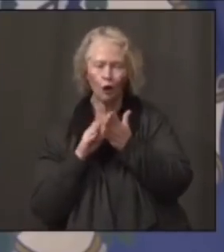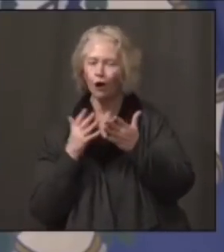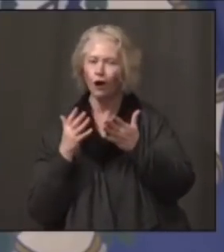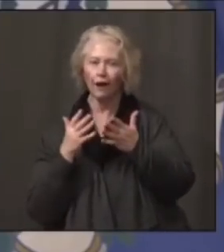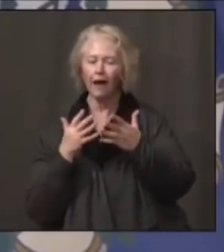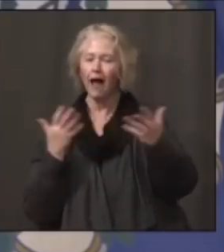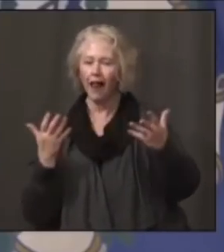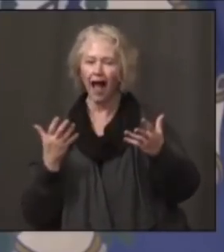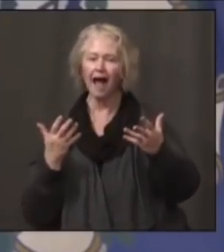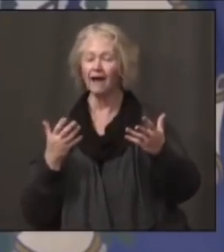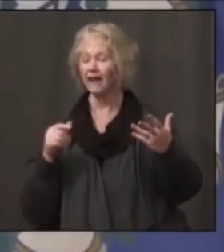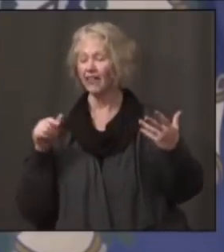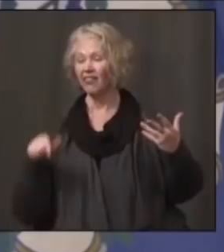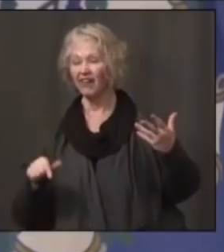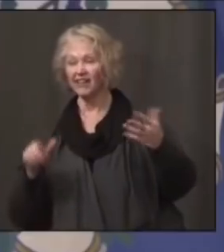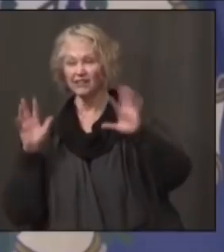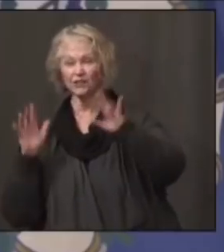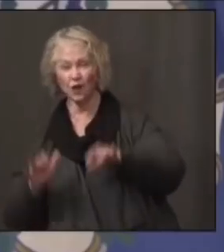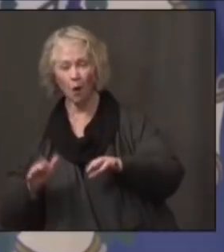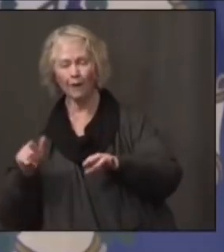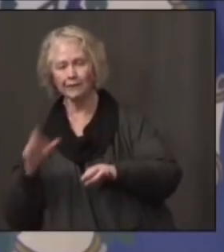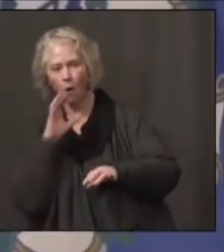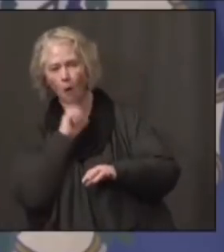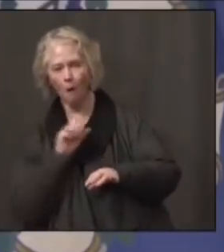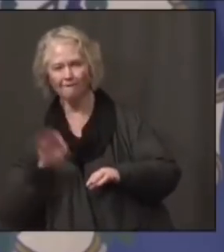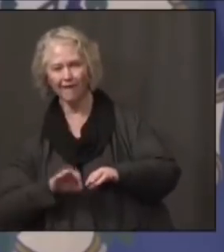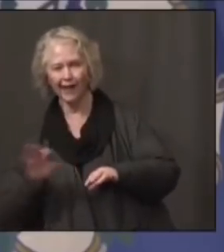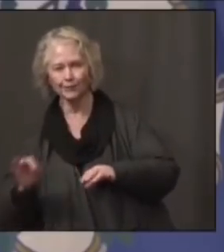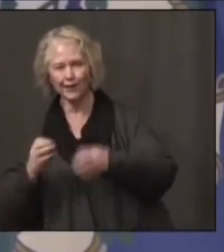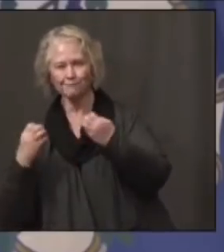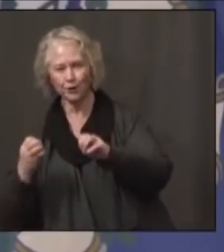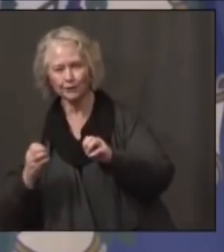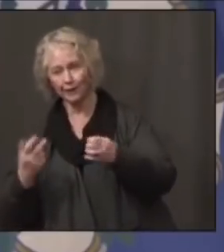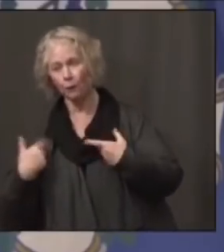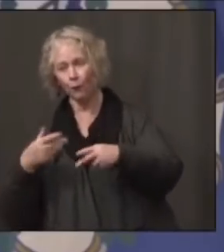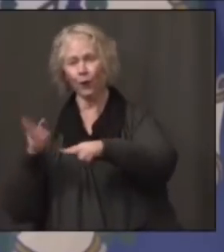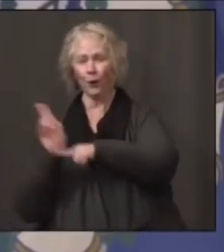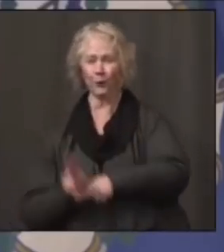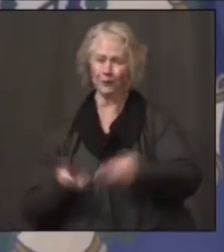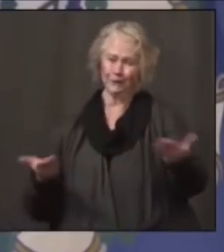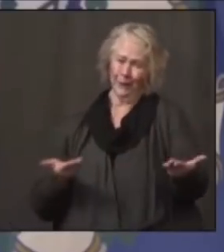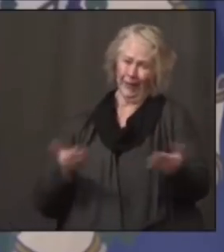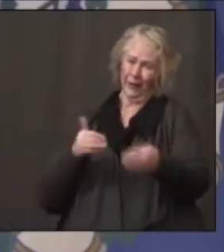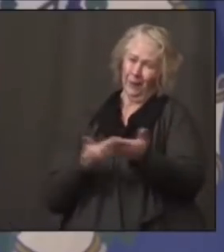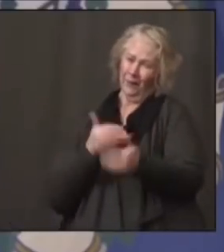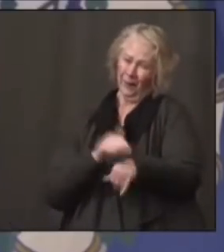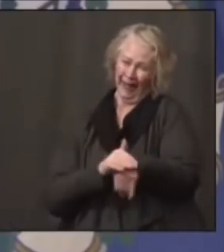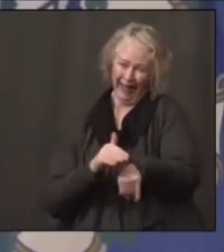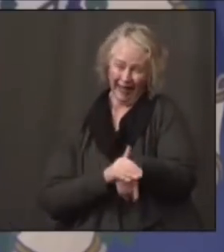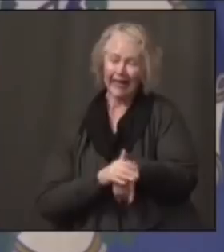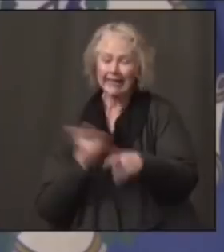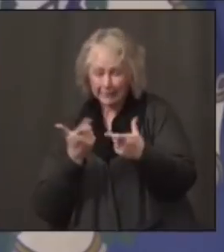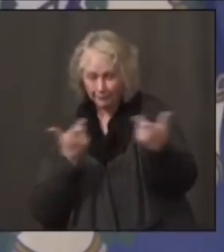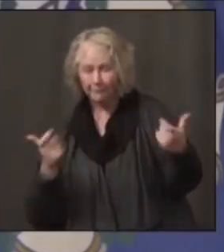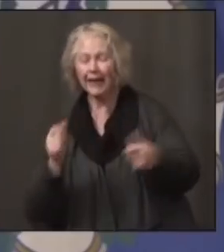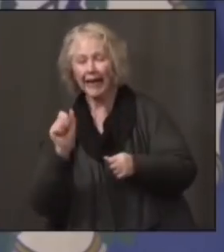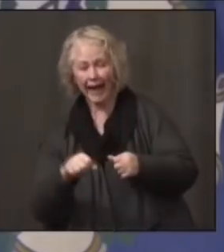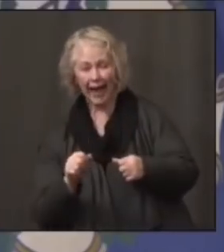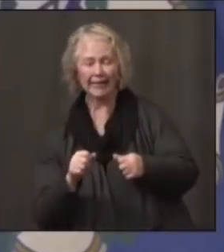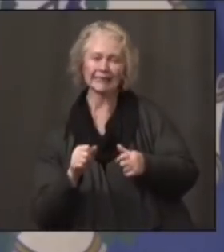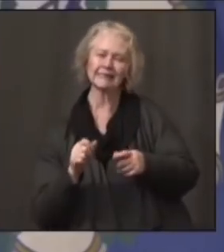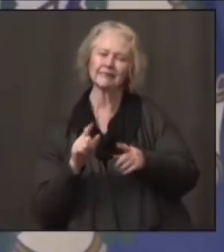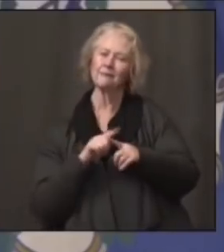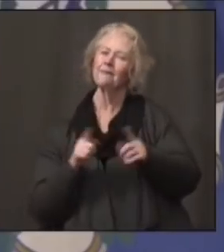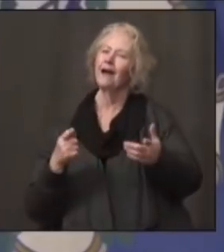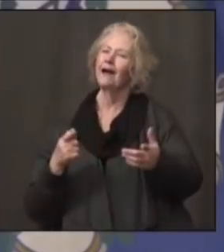this is an old-fashioned emergency, a type of snowstorm we were used to here in New England. It's a big snowstorm, but I think you have